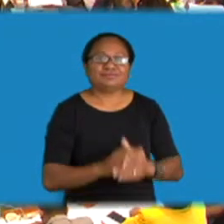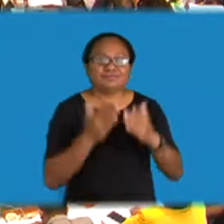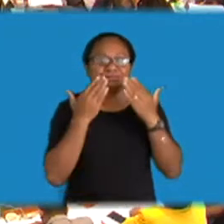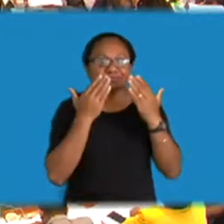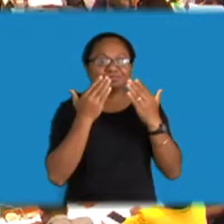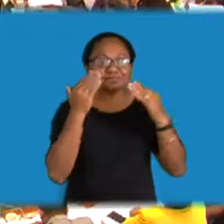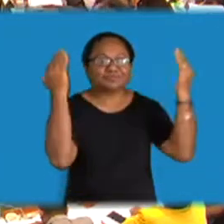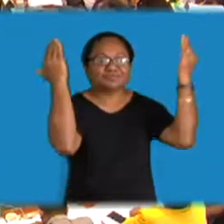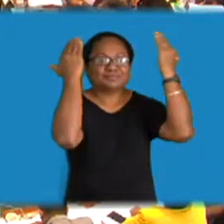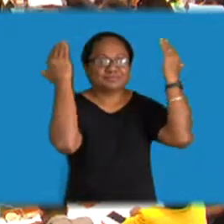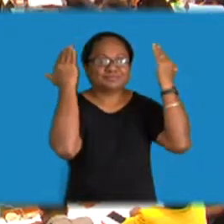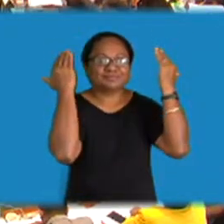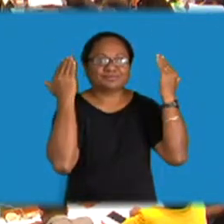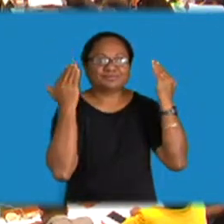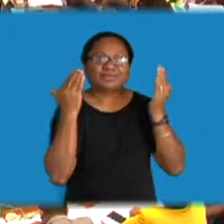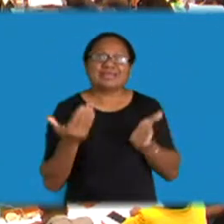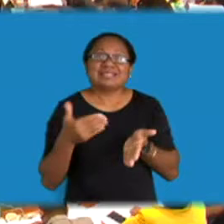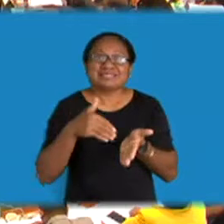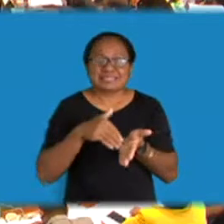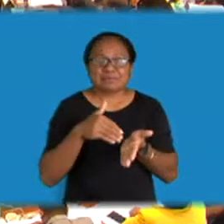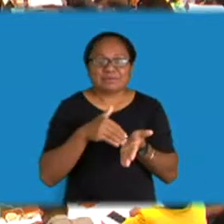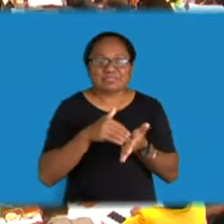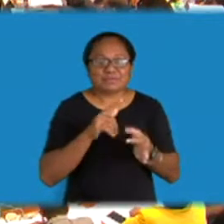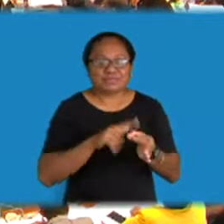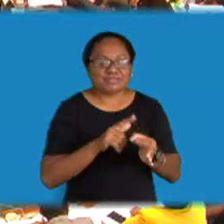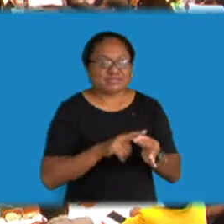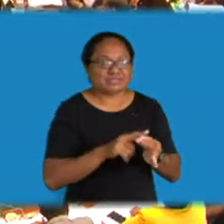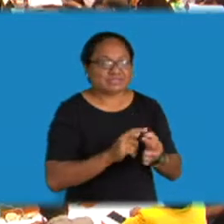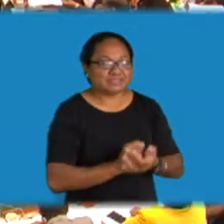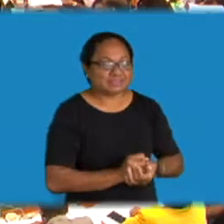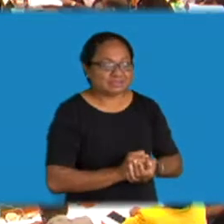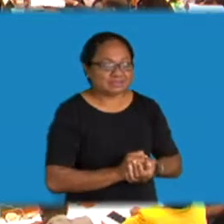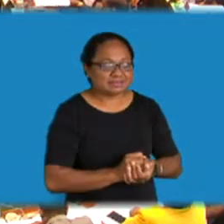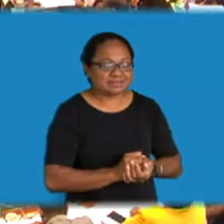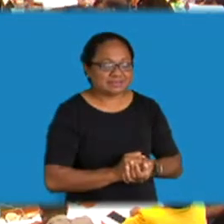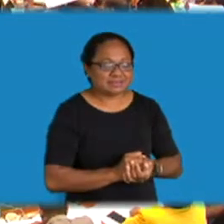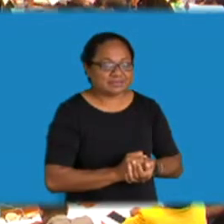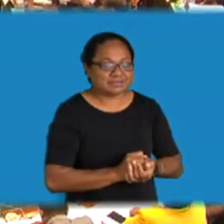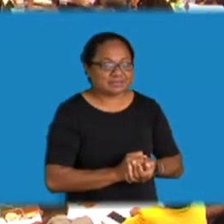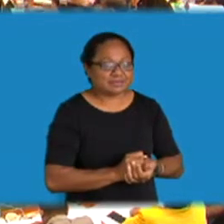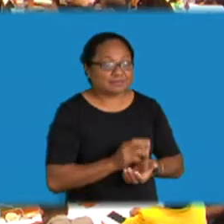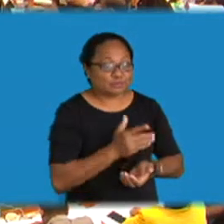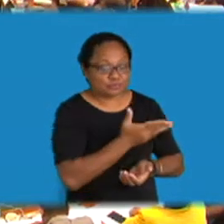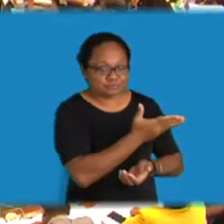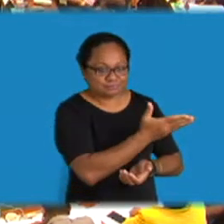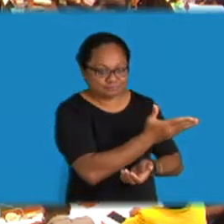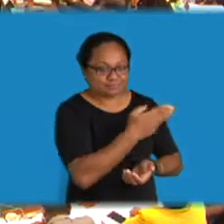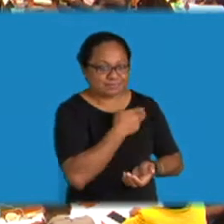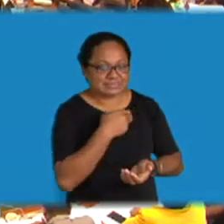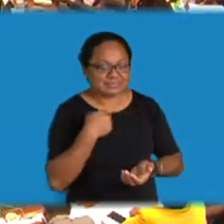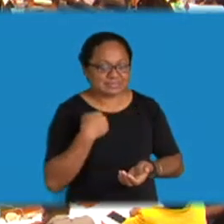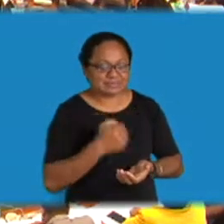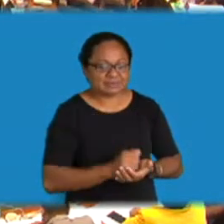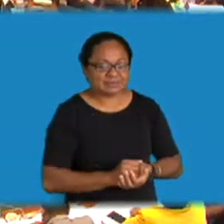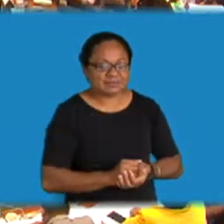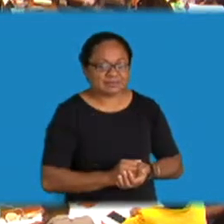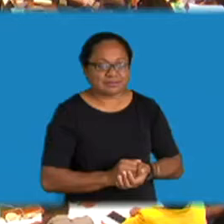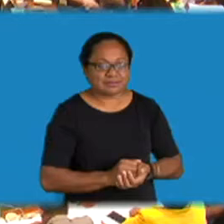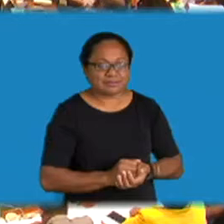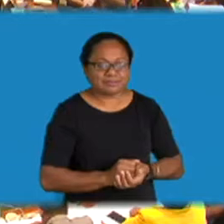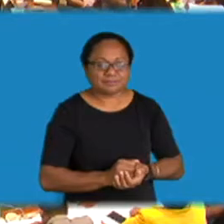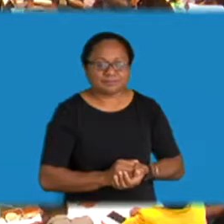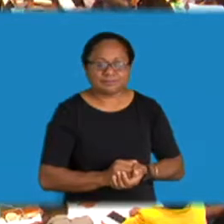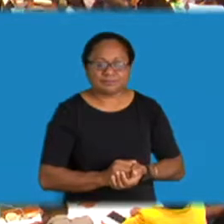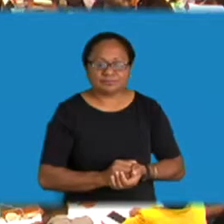Speaker. Supplementary question to the Honourable Minister. What does the police or the